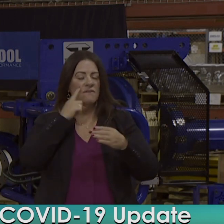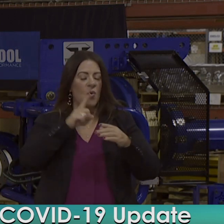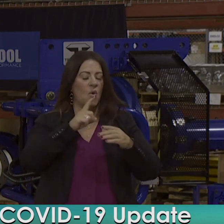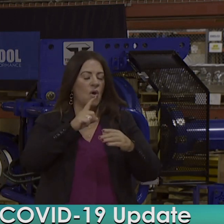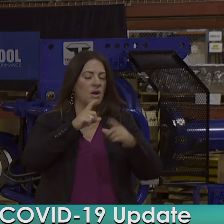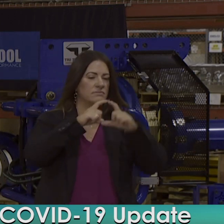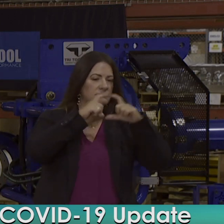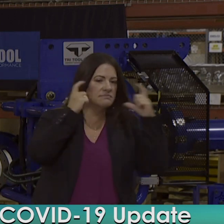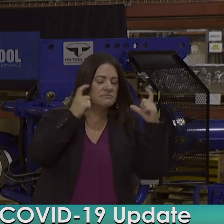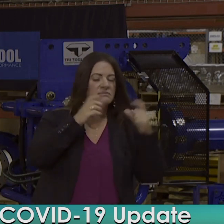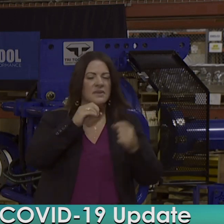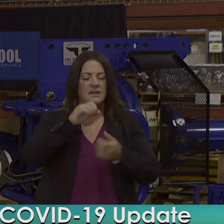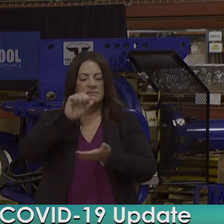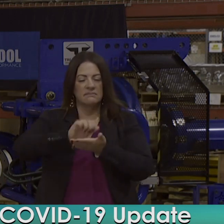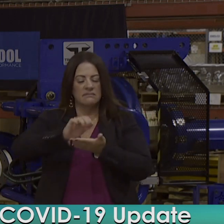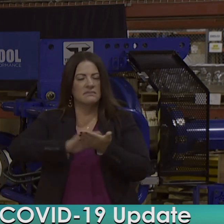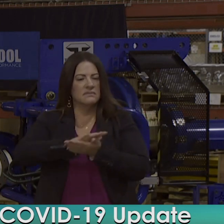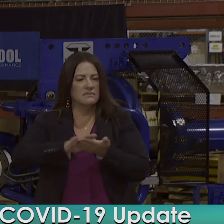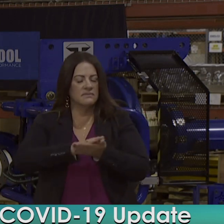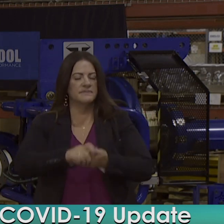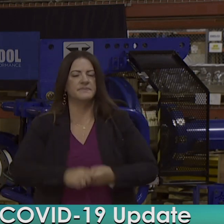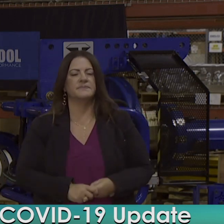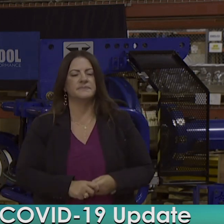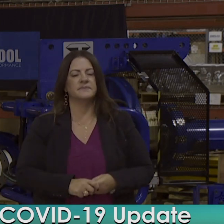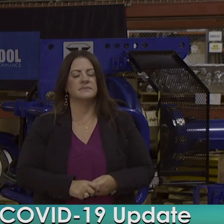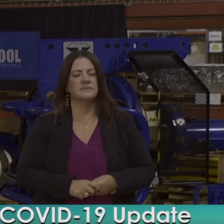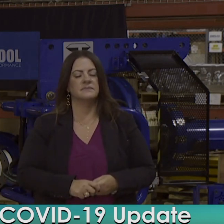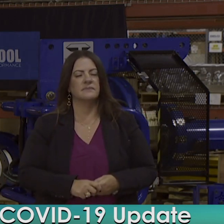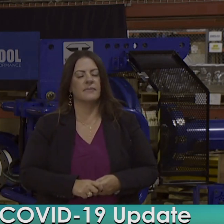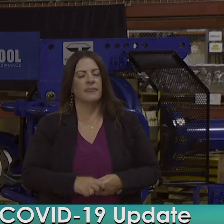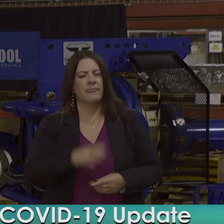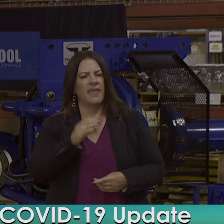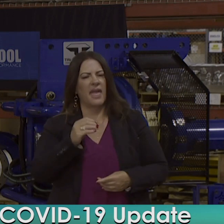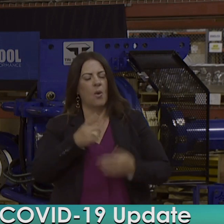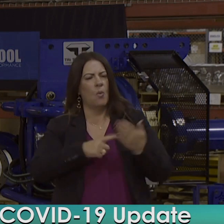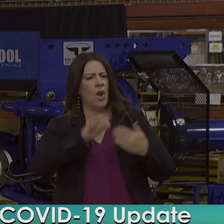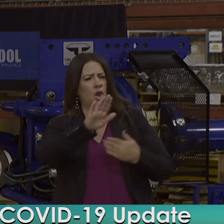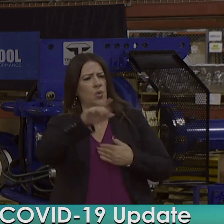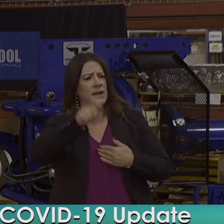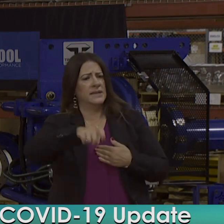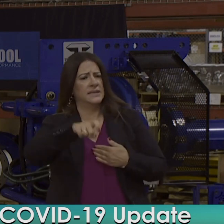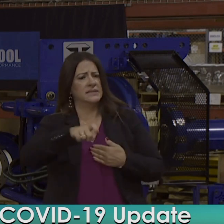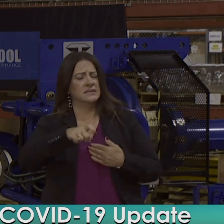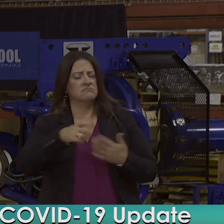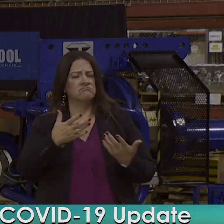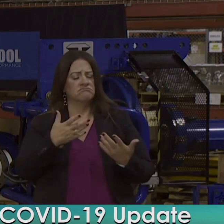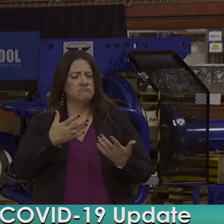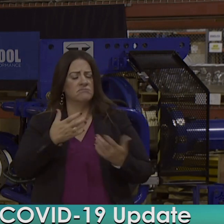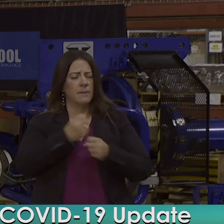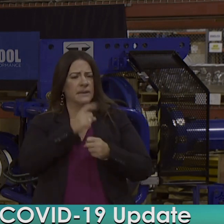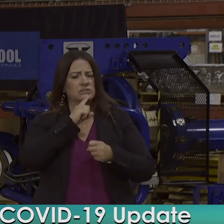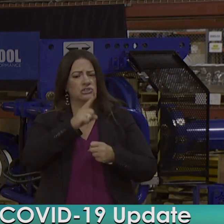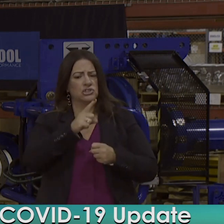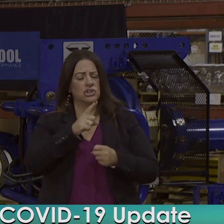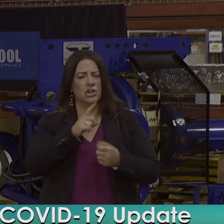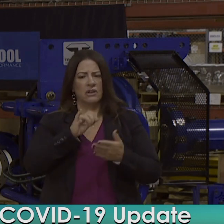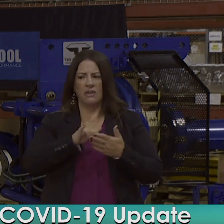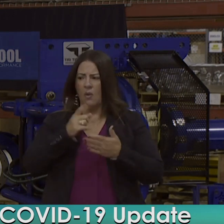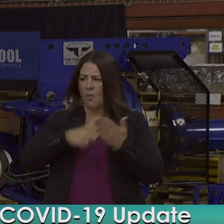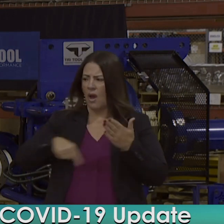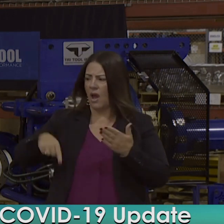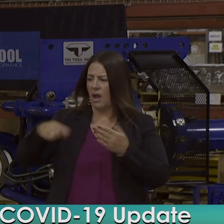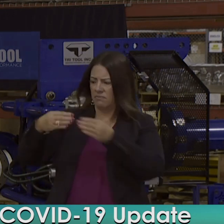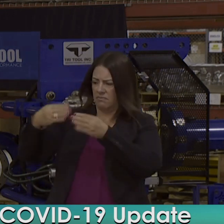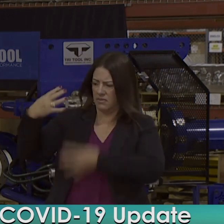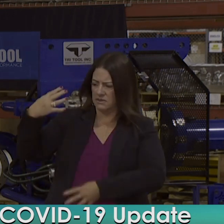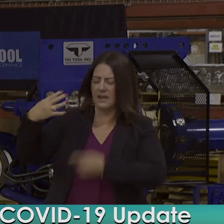and sanitizers, and also match up their needs to those that are being made available and